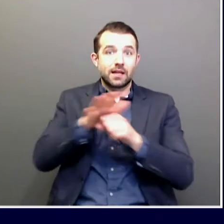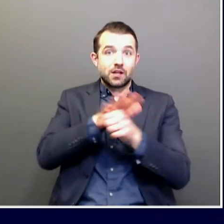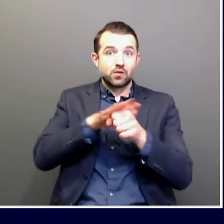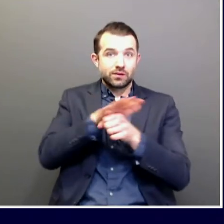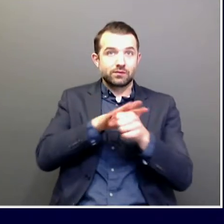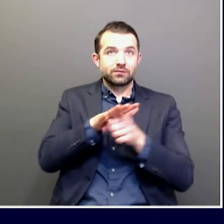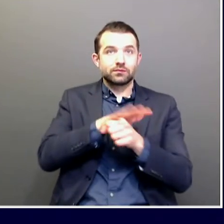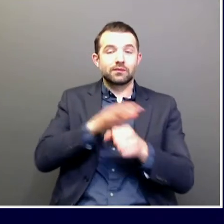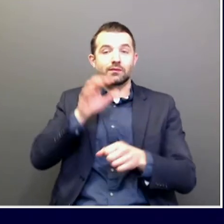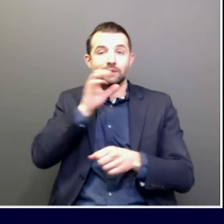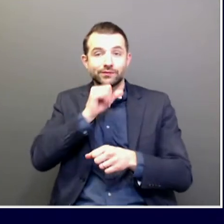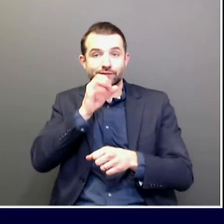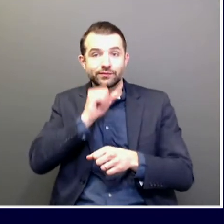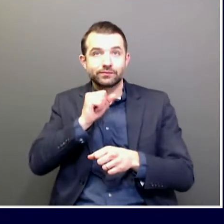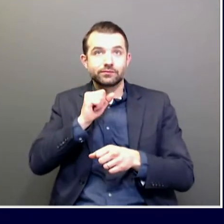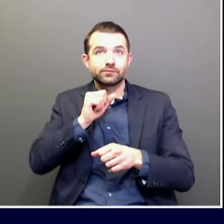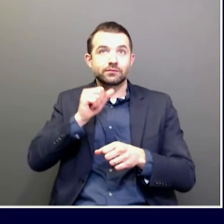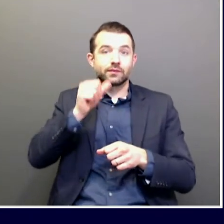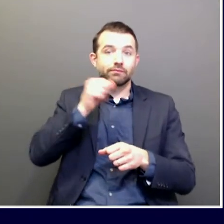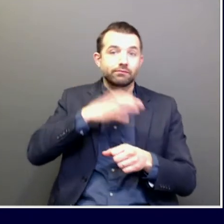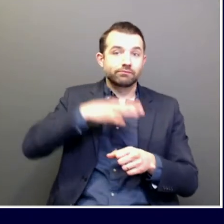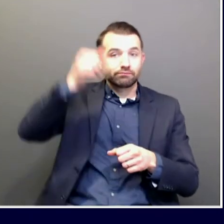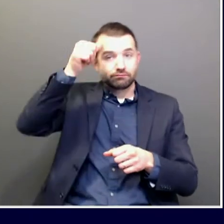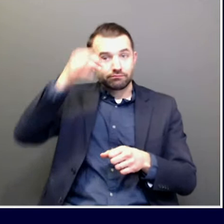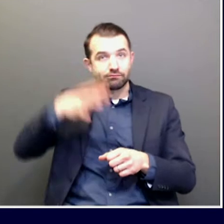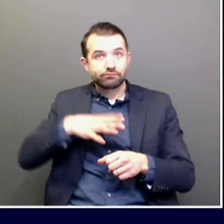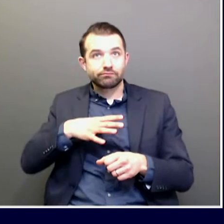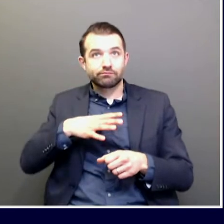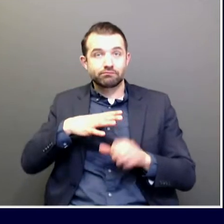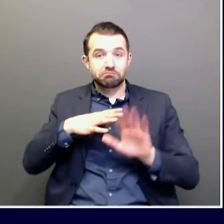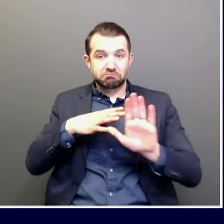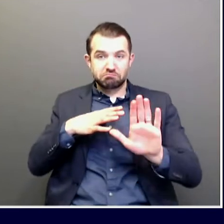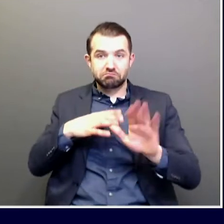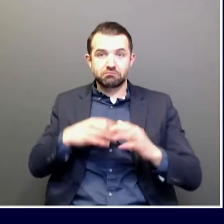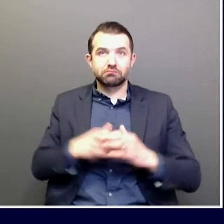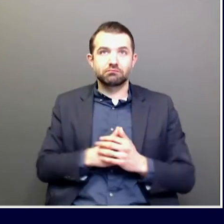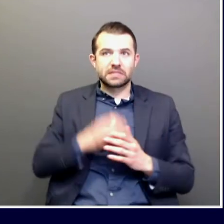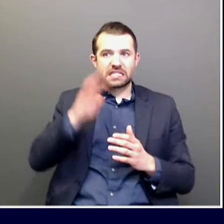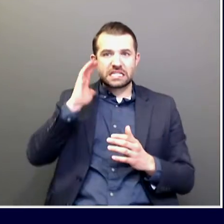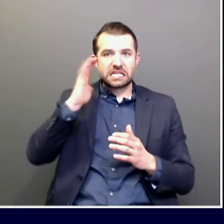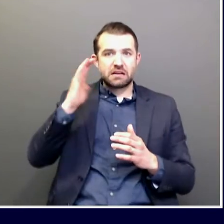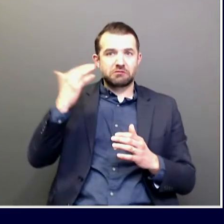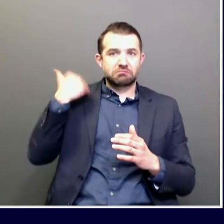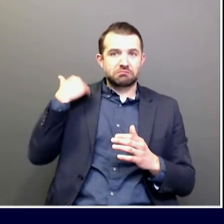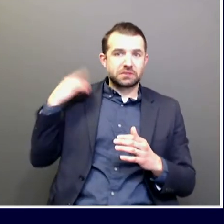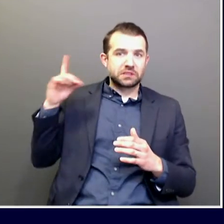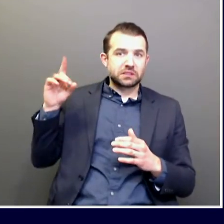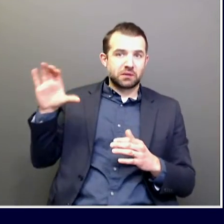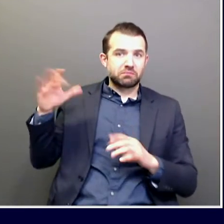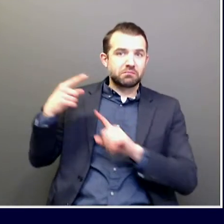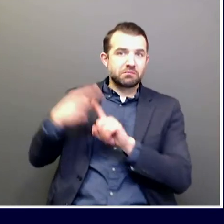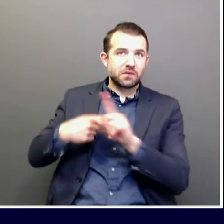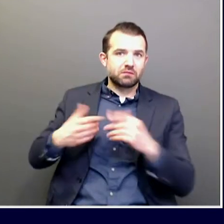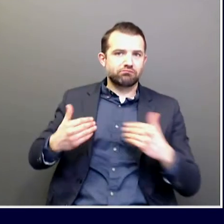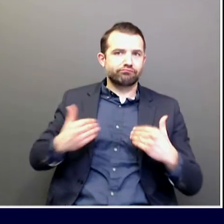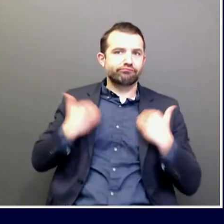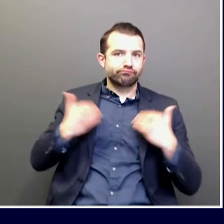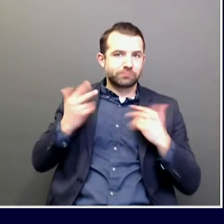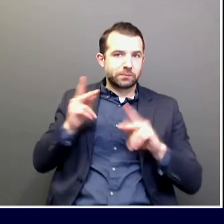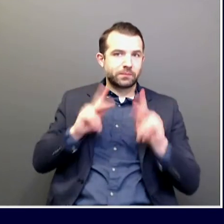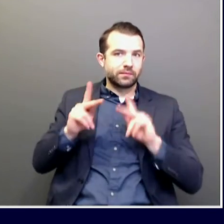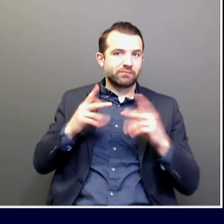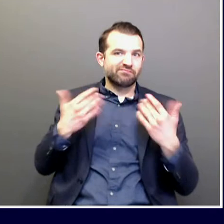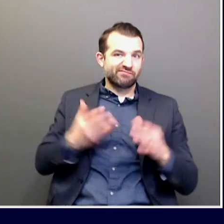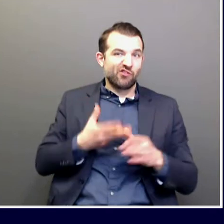as Chris noted, Delta seemed like it would be those months. And then